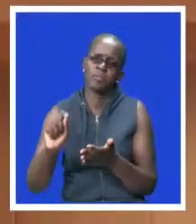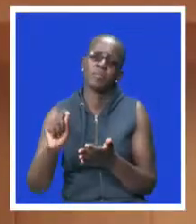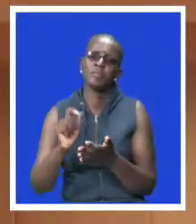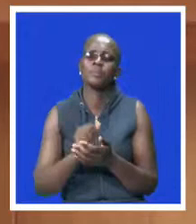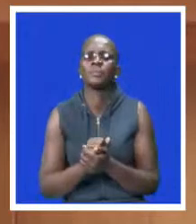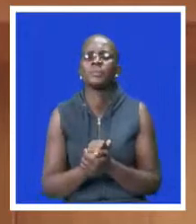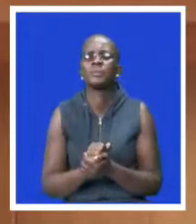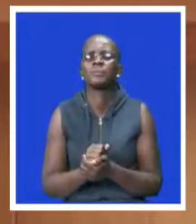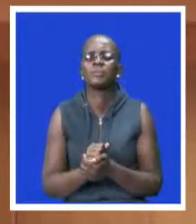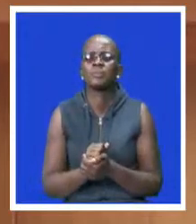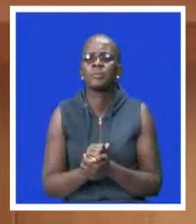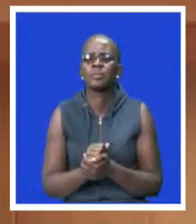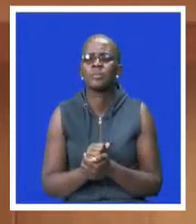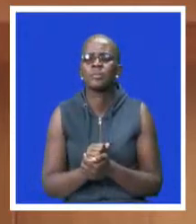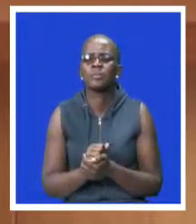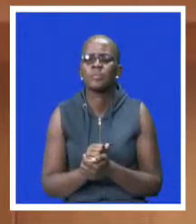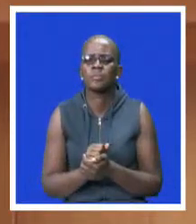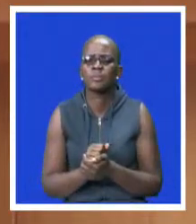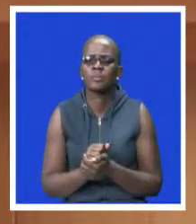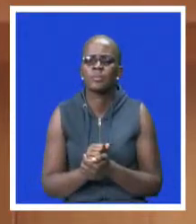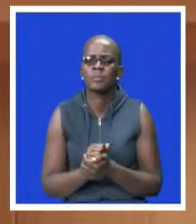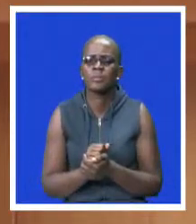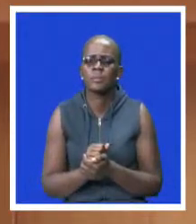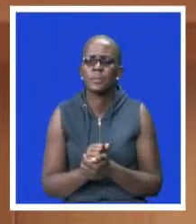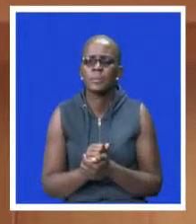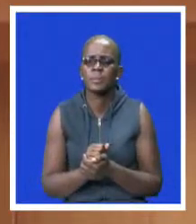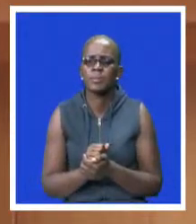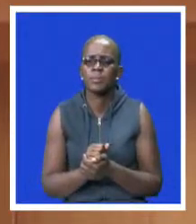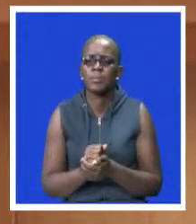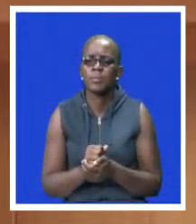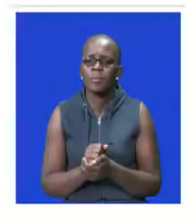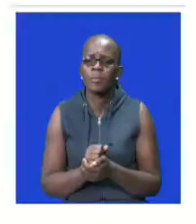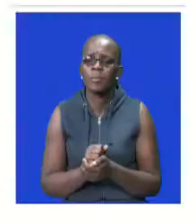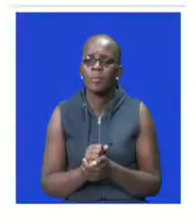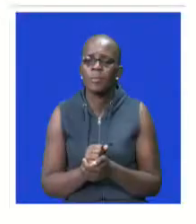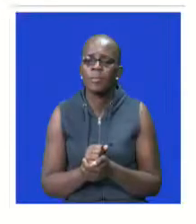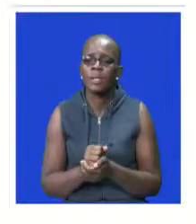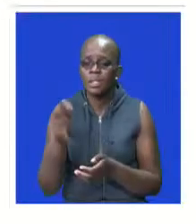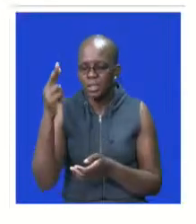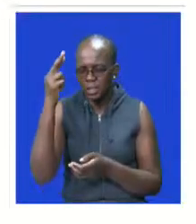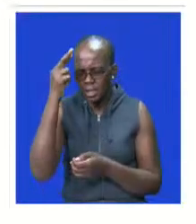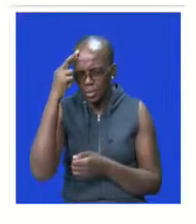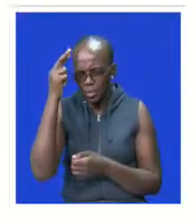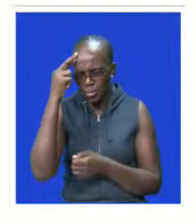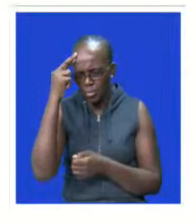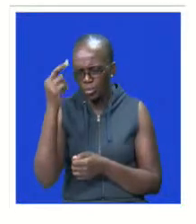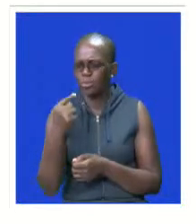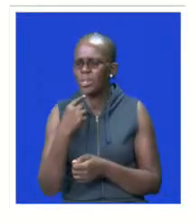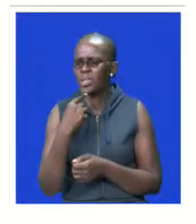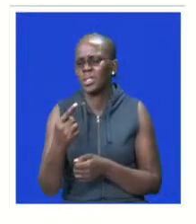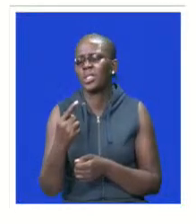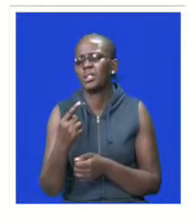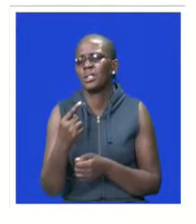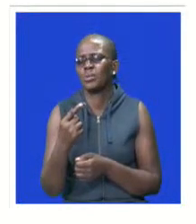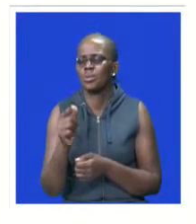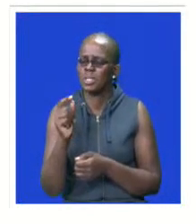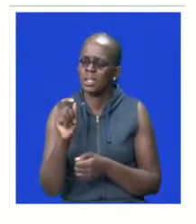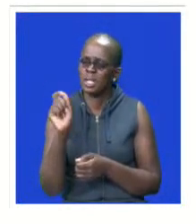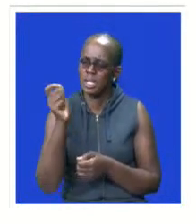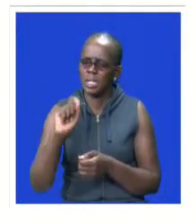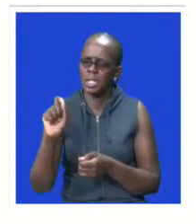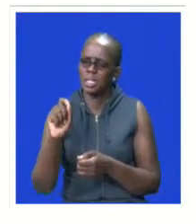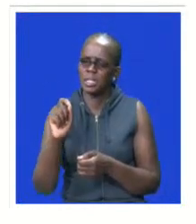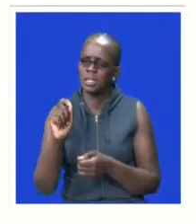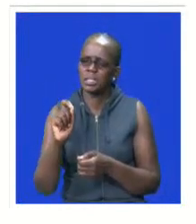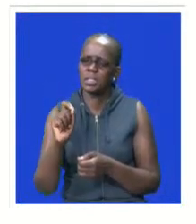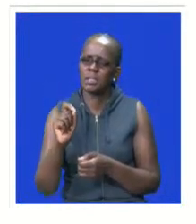achieve? You are told to motivate. It's a write a letter of motivation. There